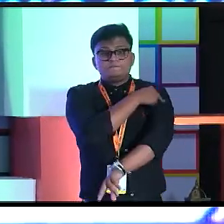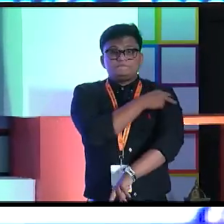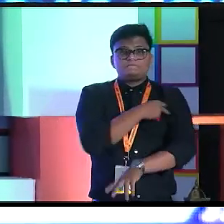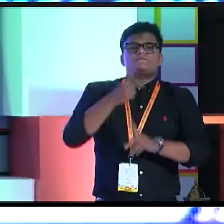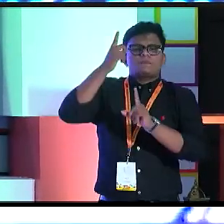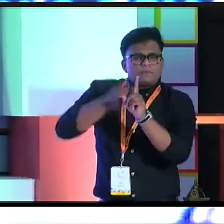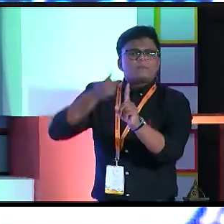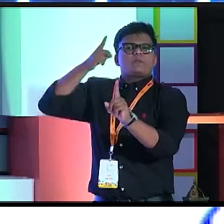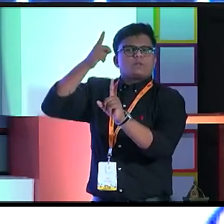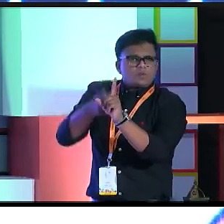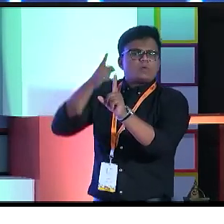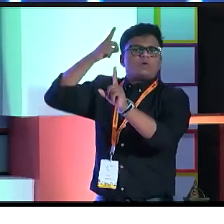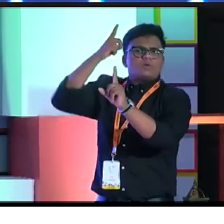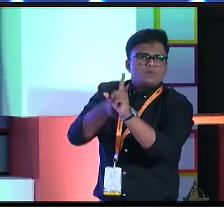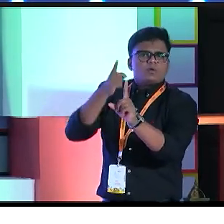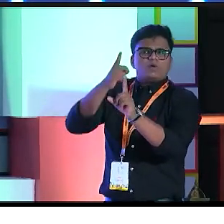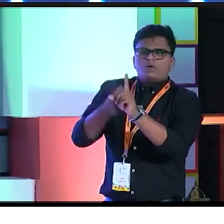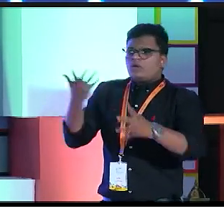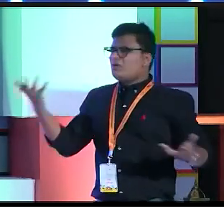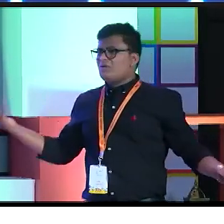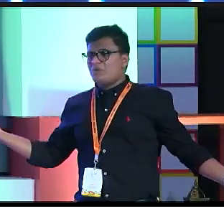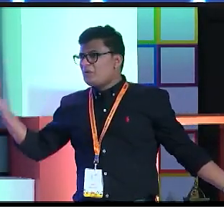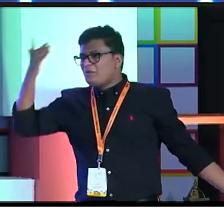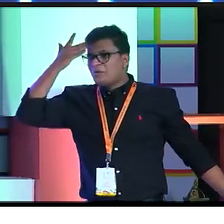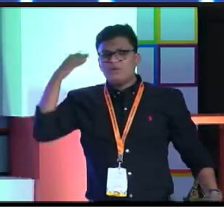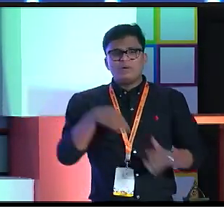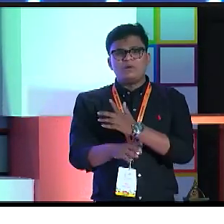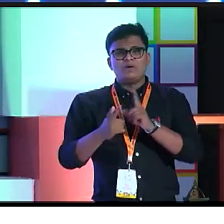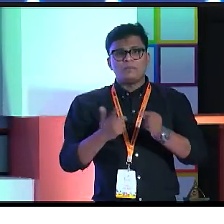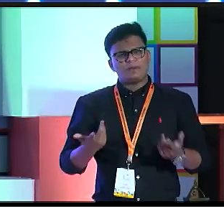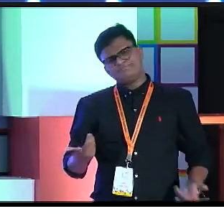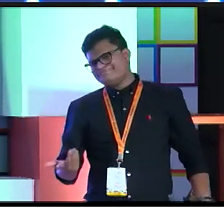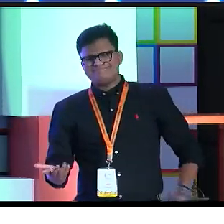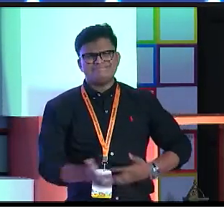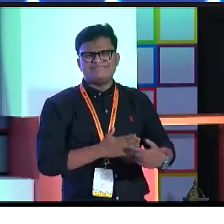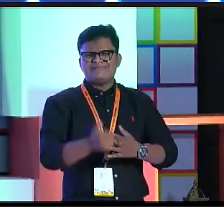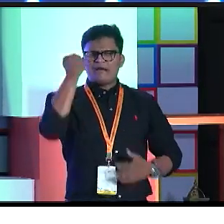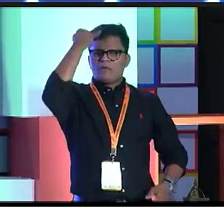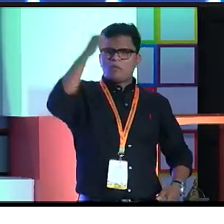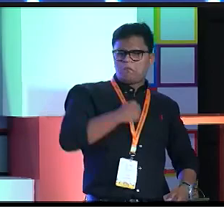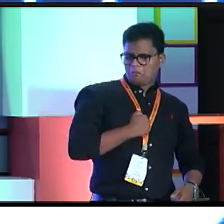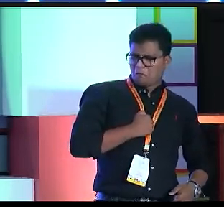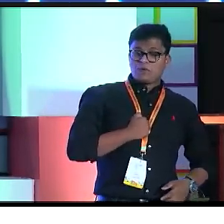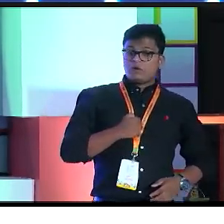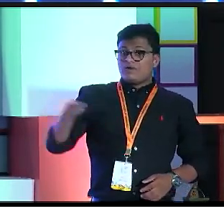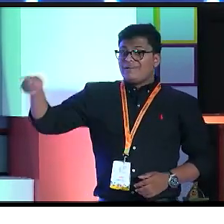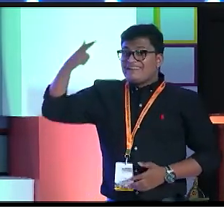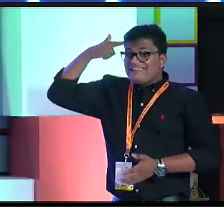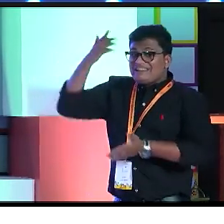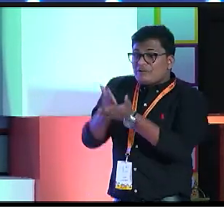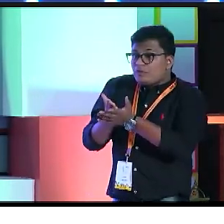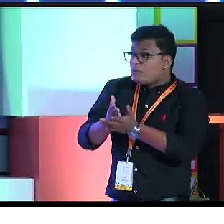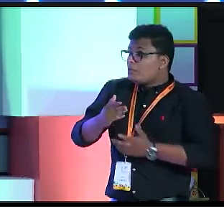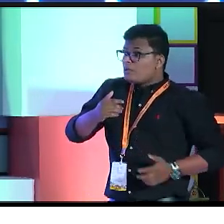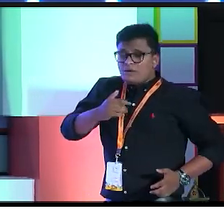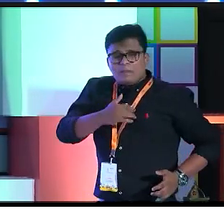after year, having no clue how to do it. But we figure it out. Because I believe when good people